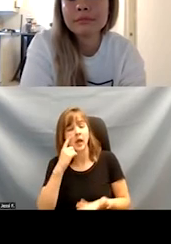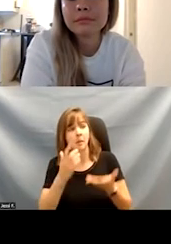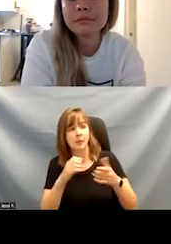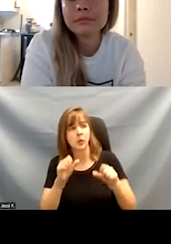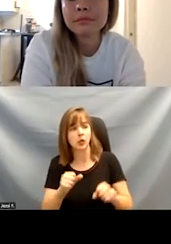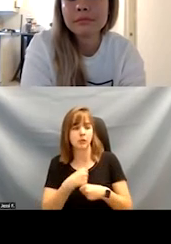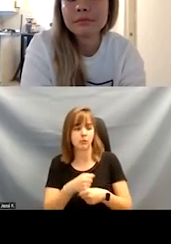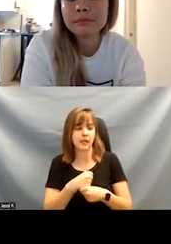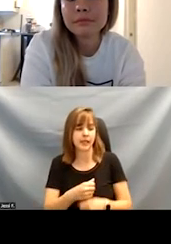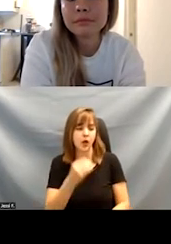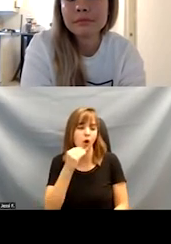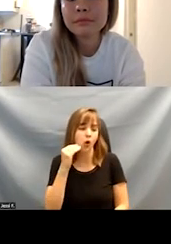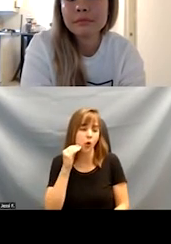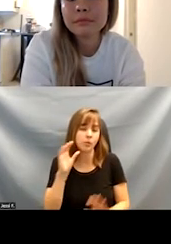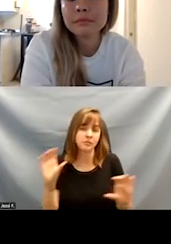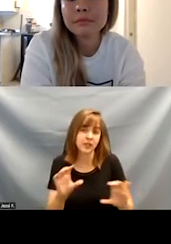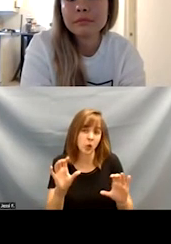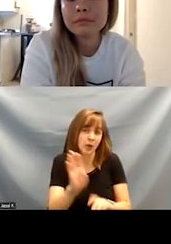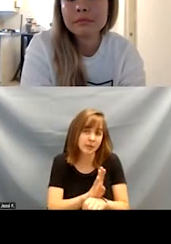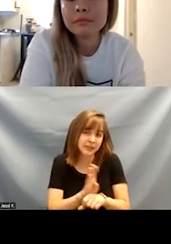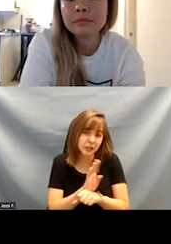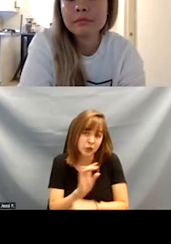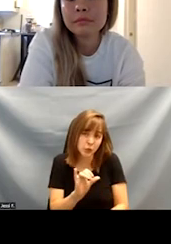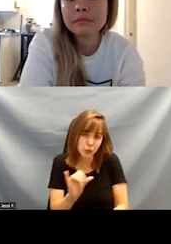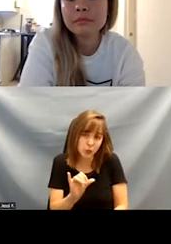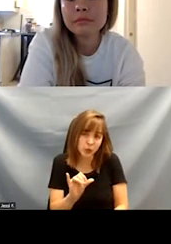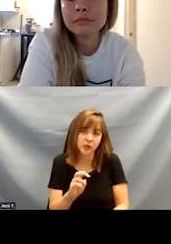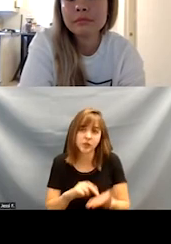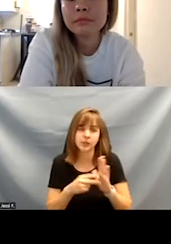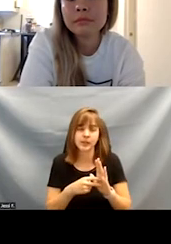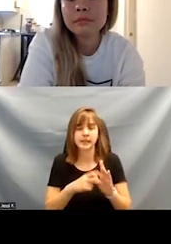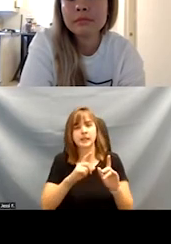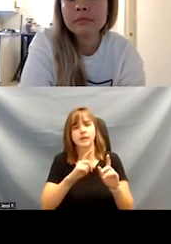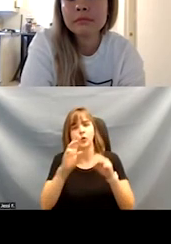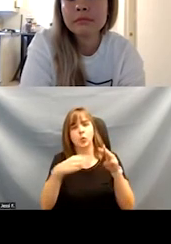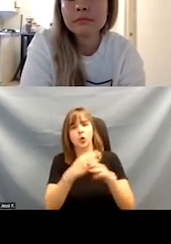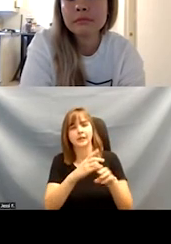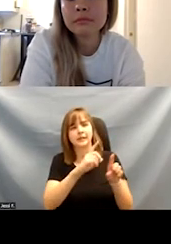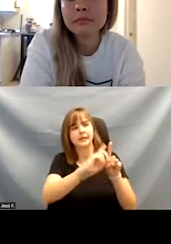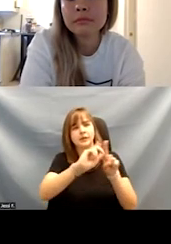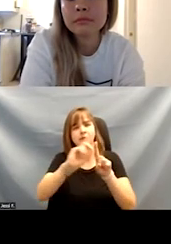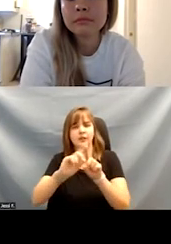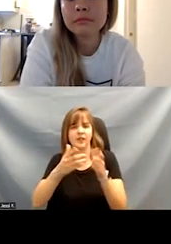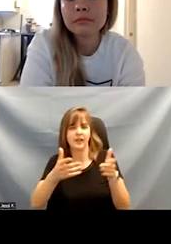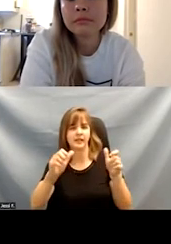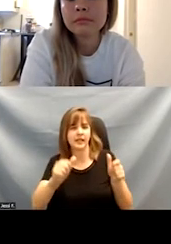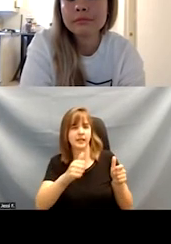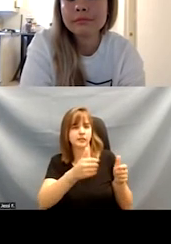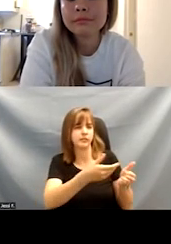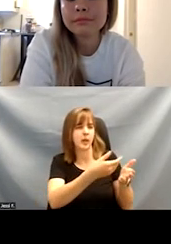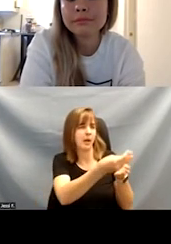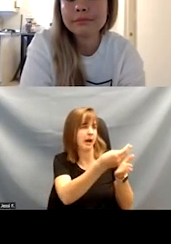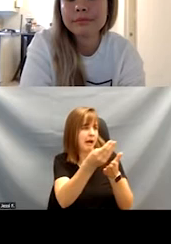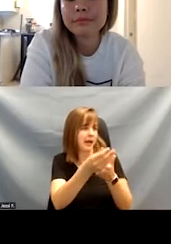or like essentially importing different goods from around the world, things like that. And then as we